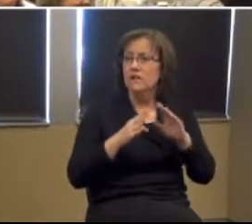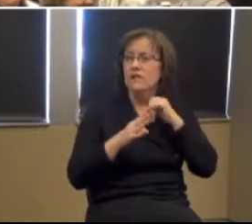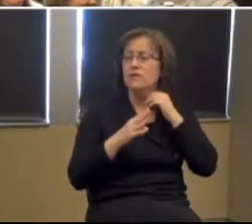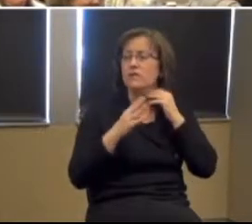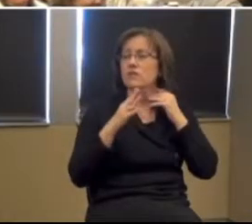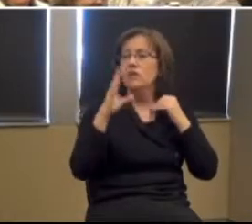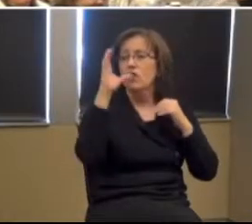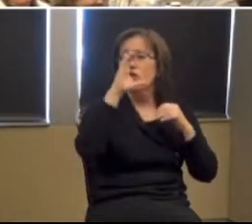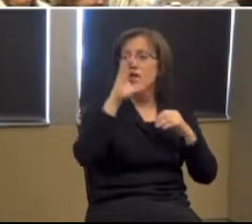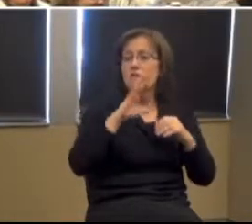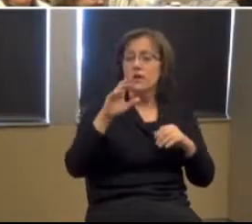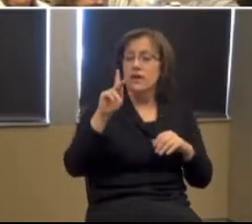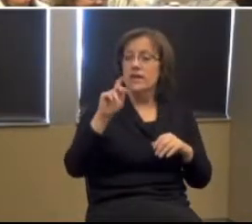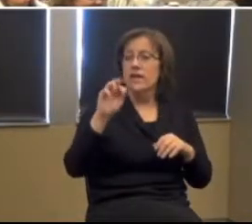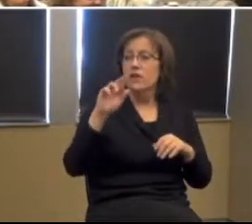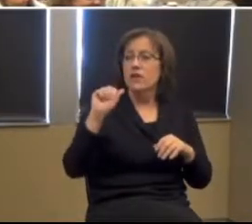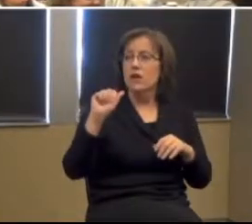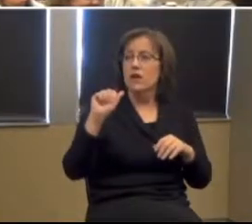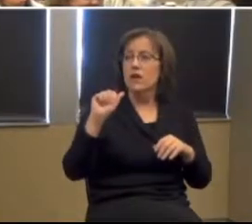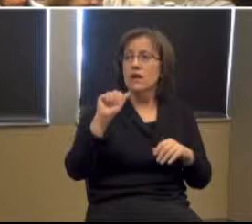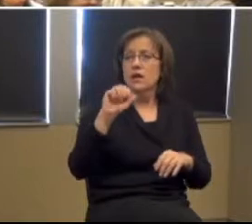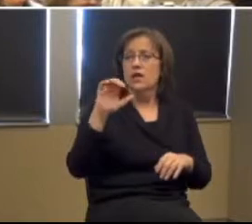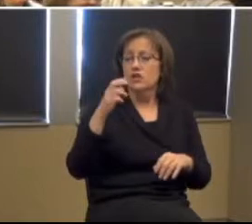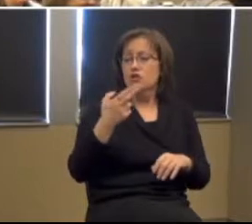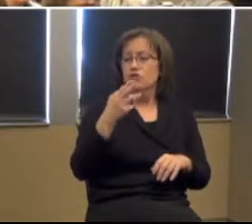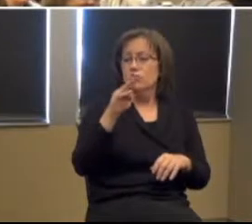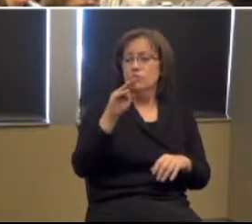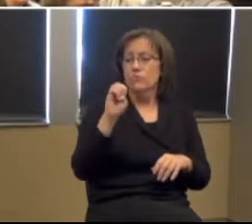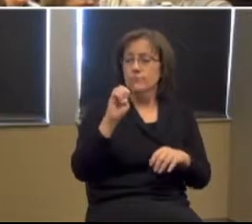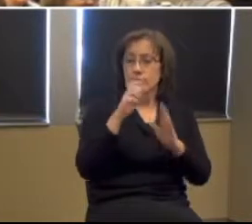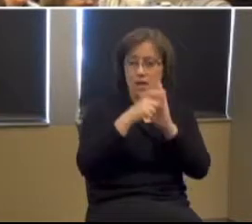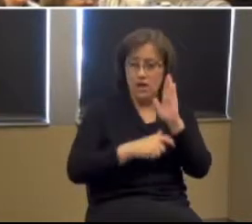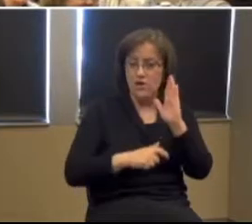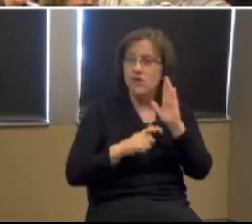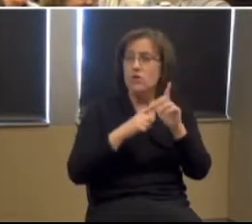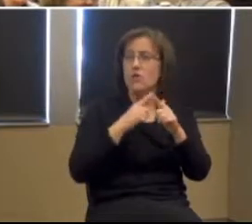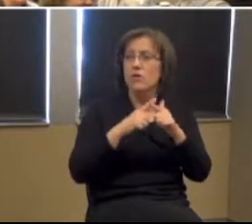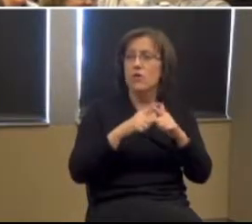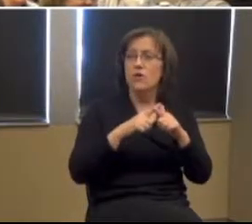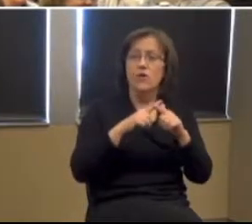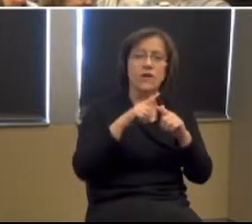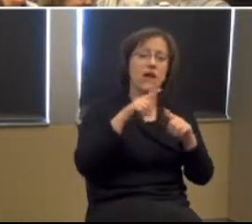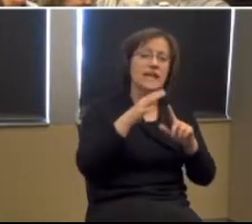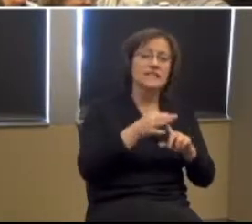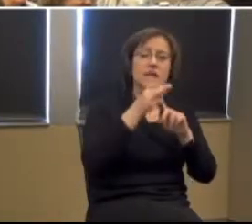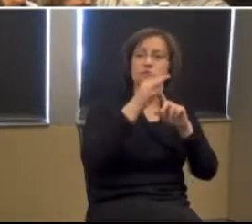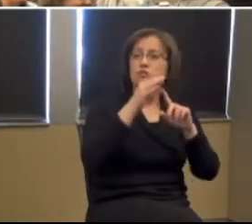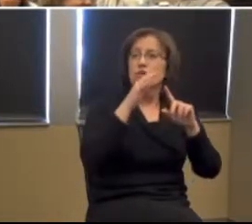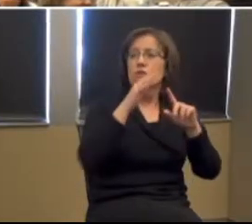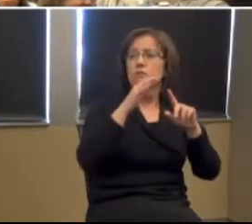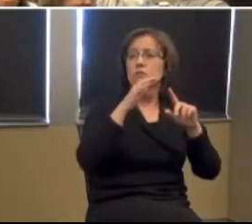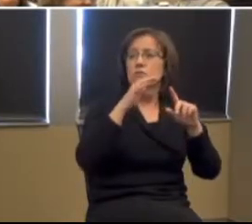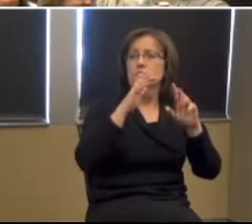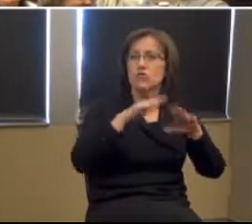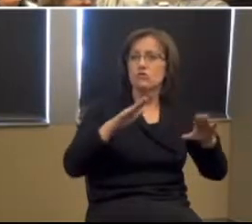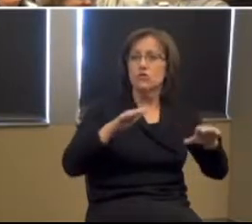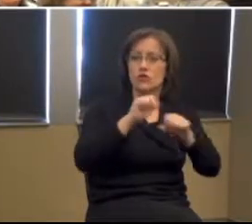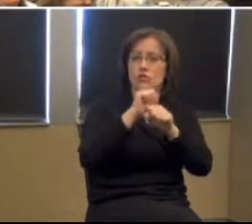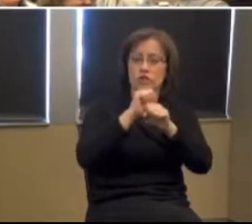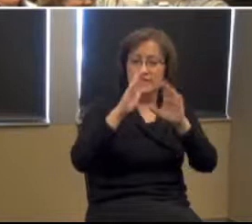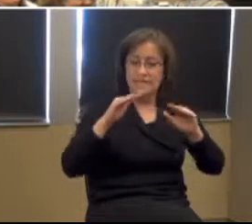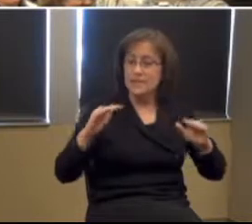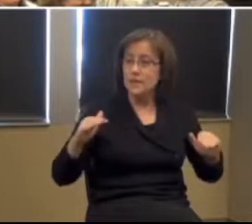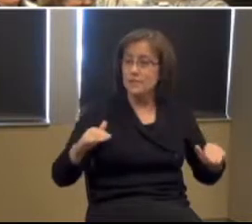or the article in Teaching Exceptional Children on structured work systems, you will see one of the systems is on